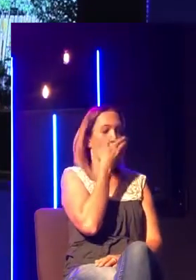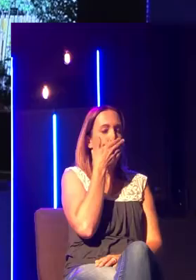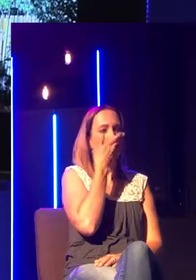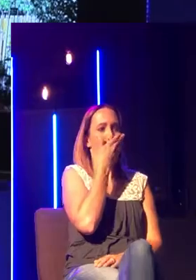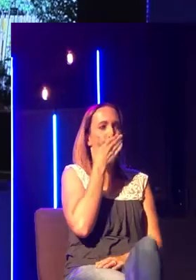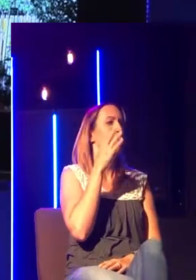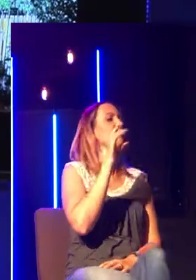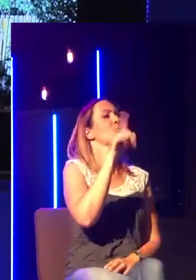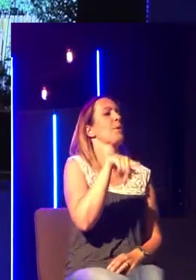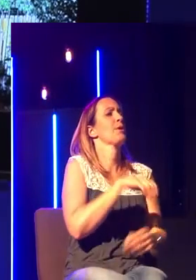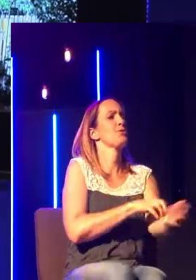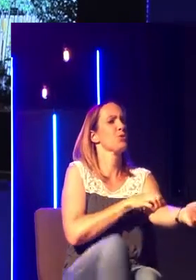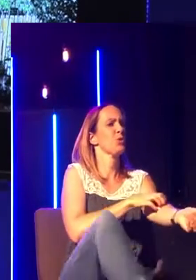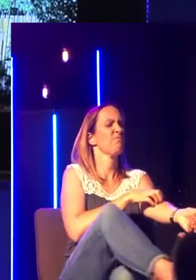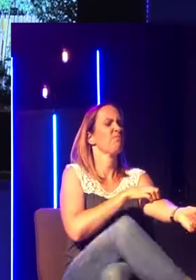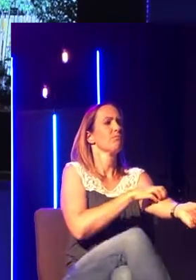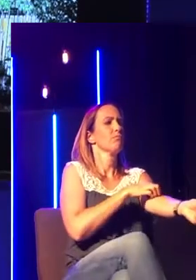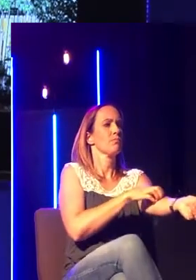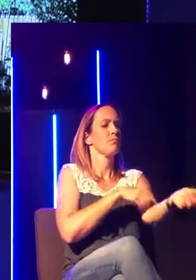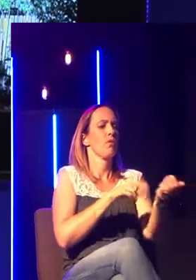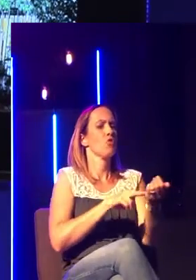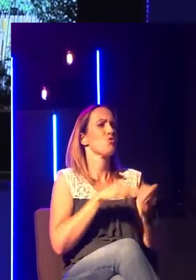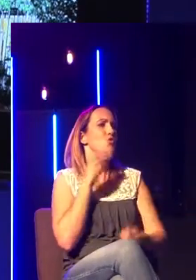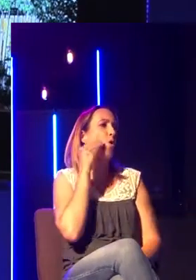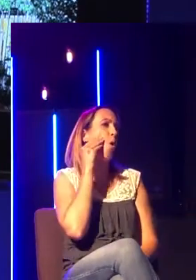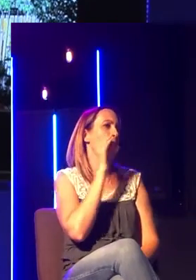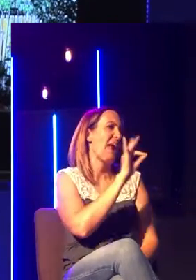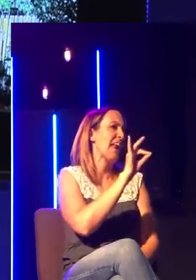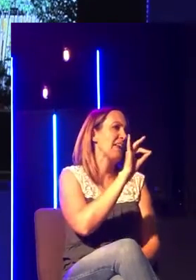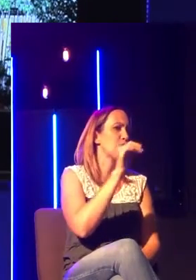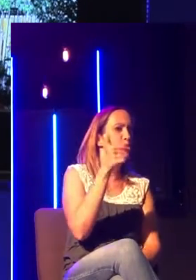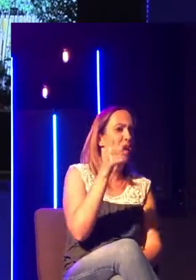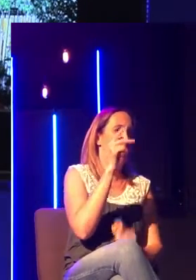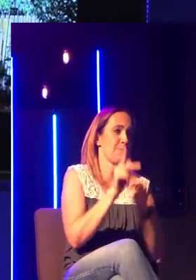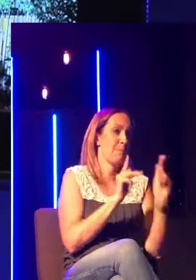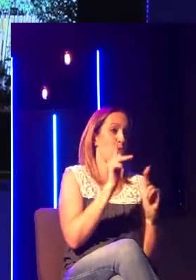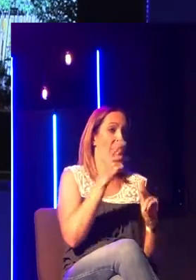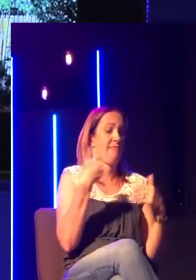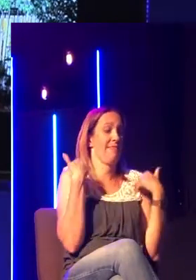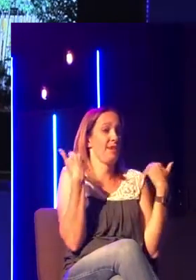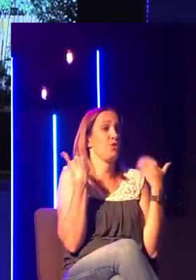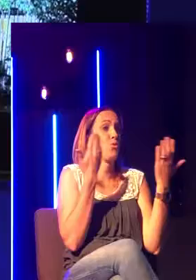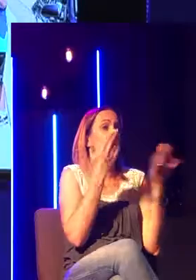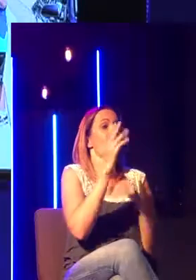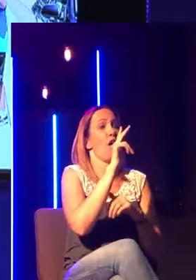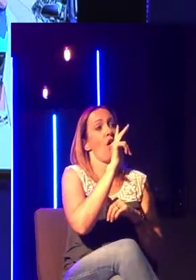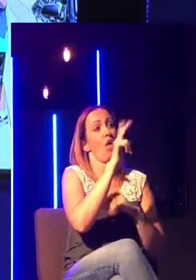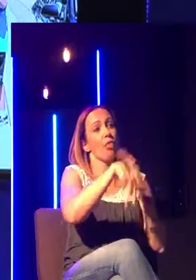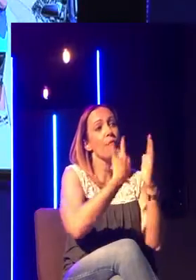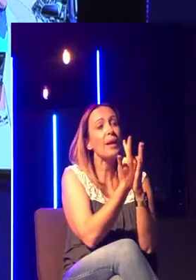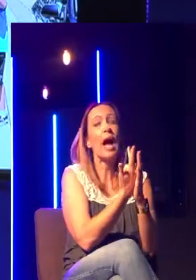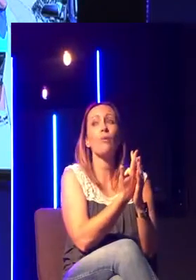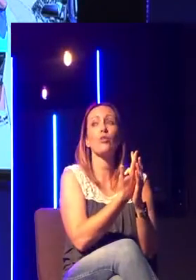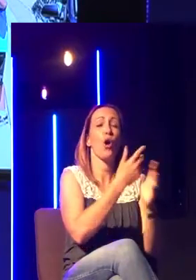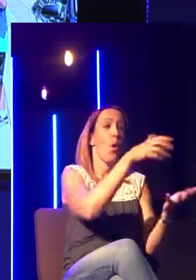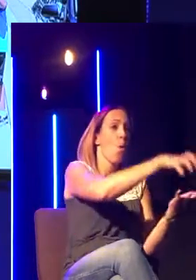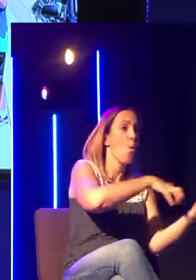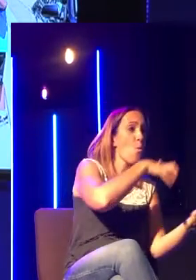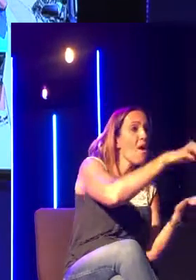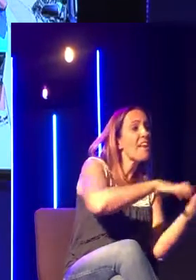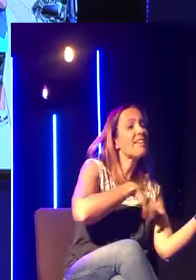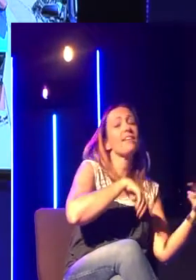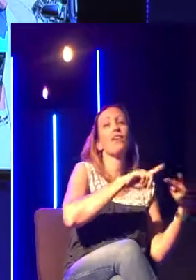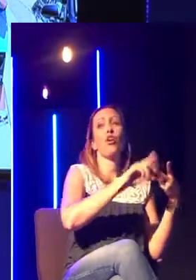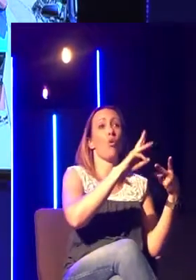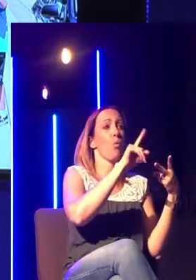of elderly people, 8 to 10 residents, and they served for 3 hours. raking pine needles, pulling weeds, putting